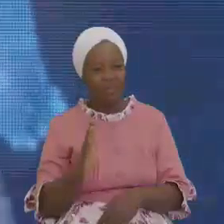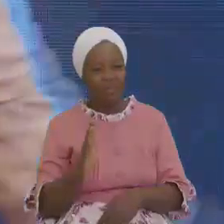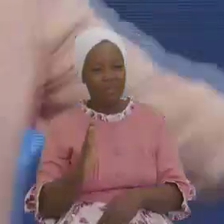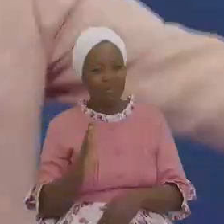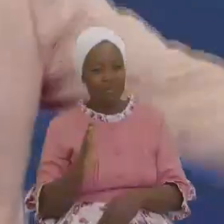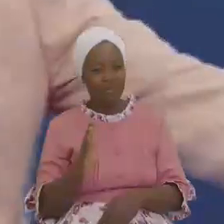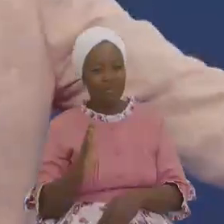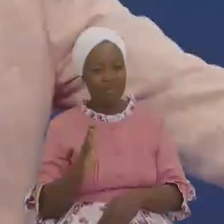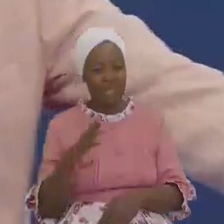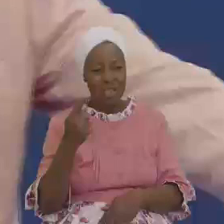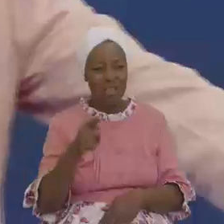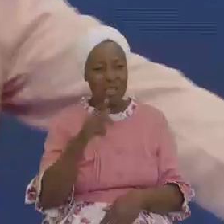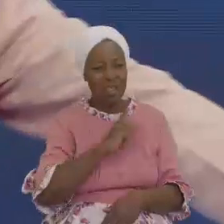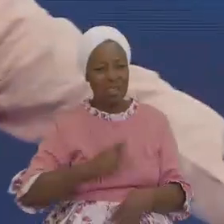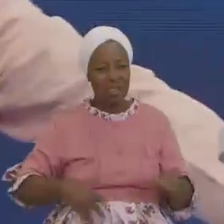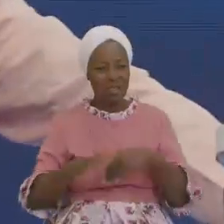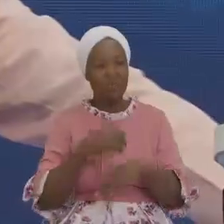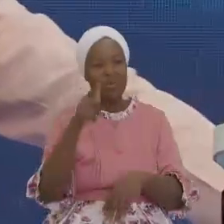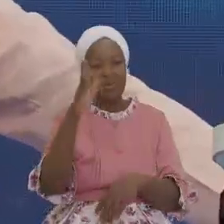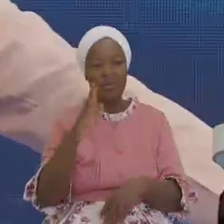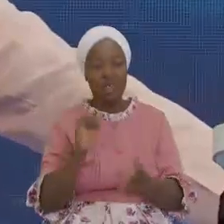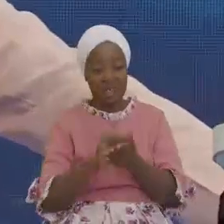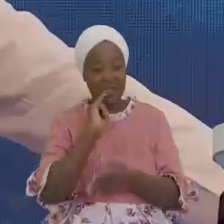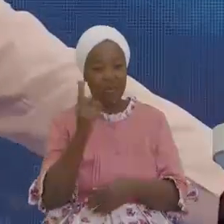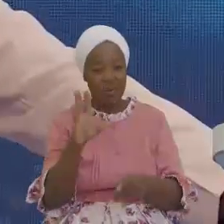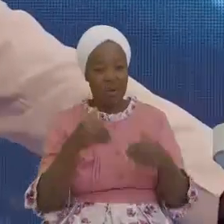The kingdom of God, that's where you have abundant life.